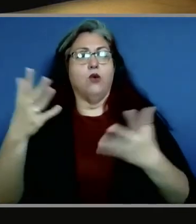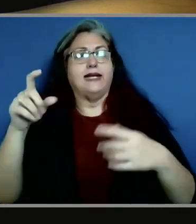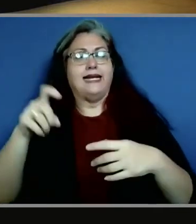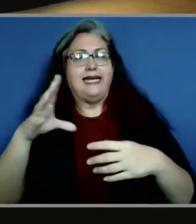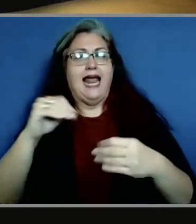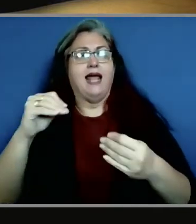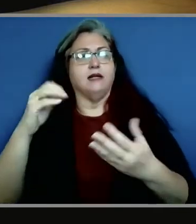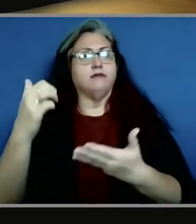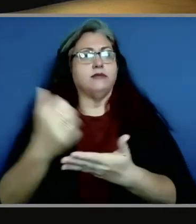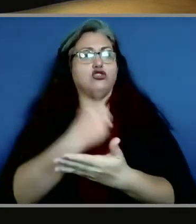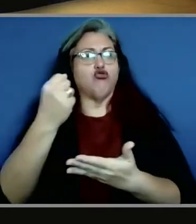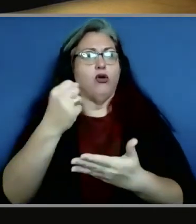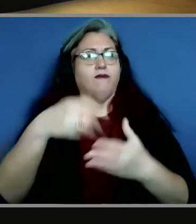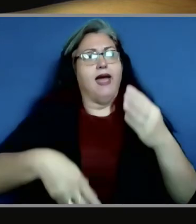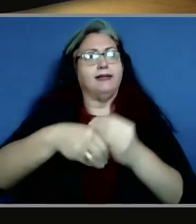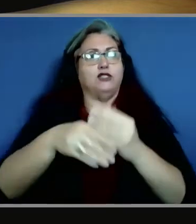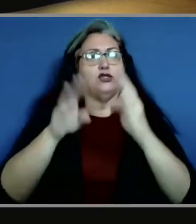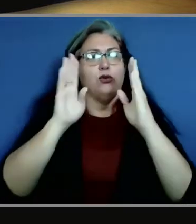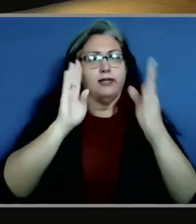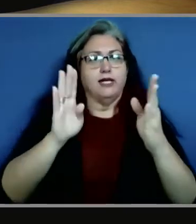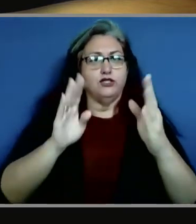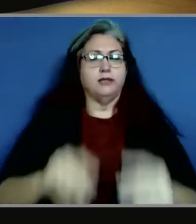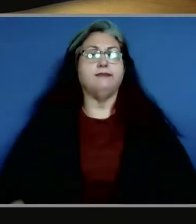deserve additional attention. Thank